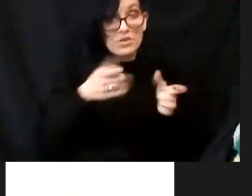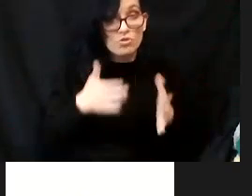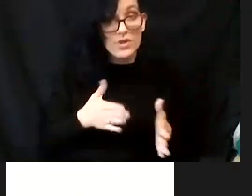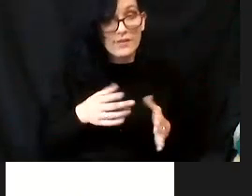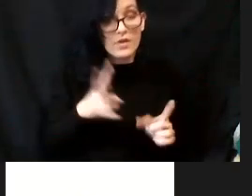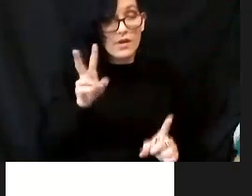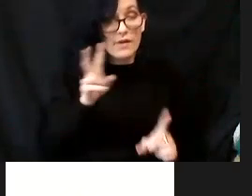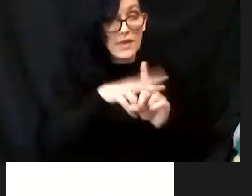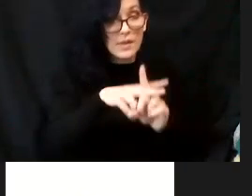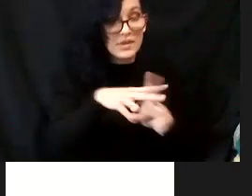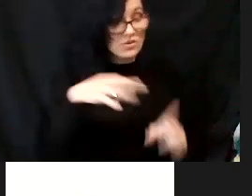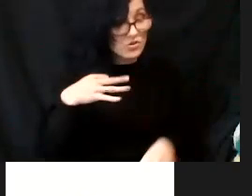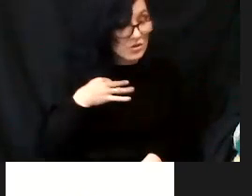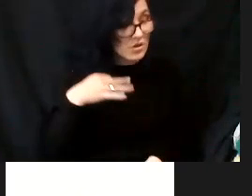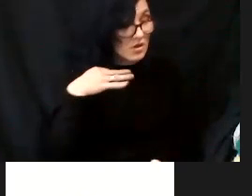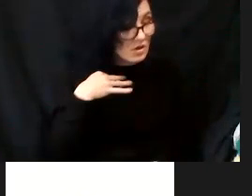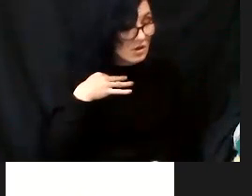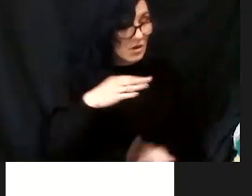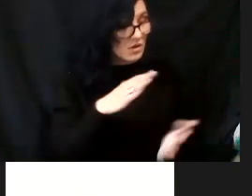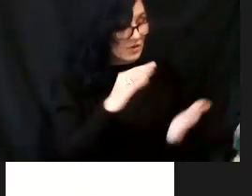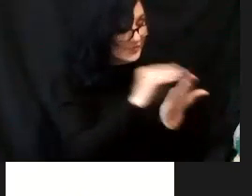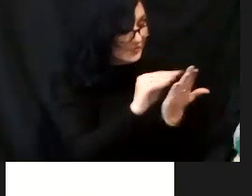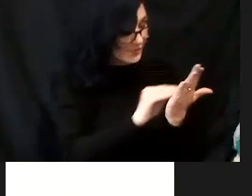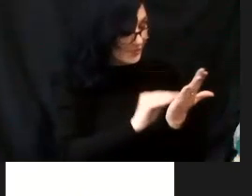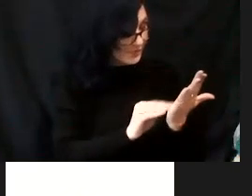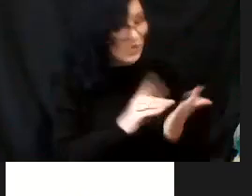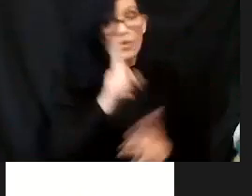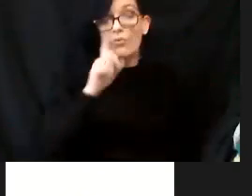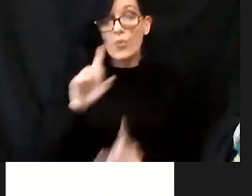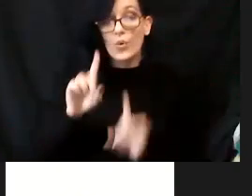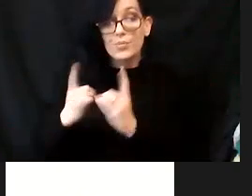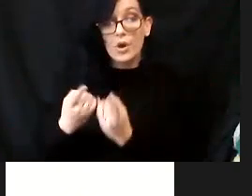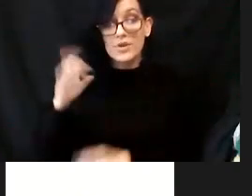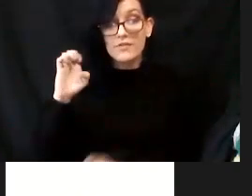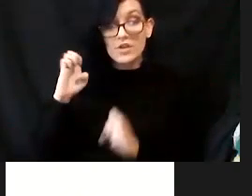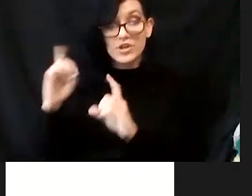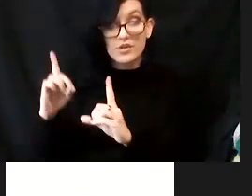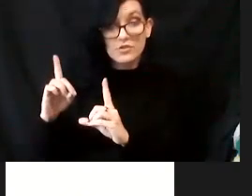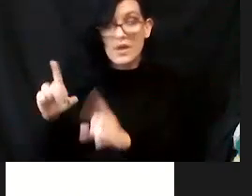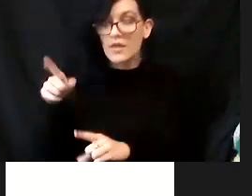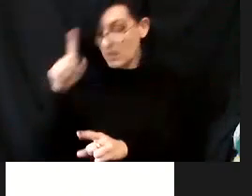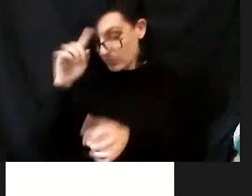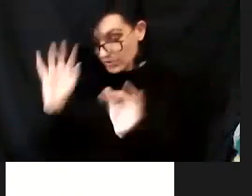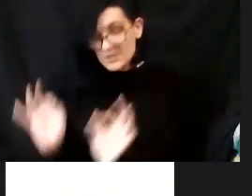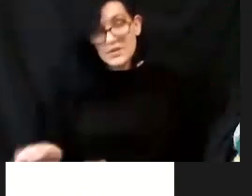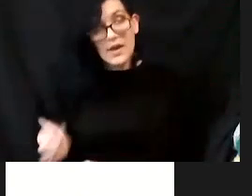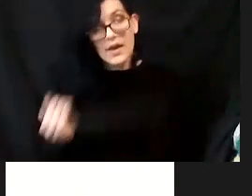you submit an application to the Department of Education that makes a decision about whether or not to discharge your loan.